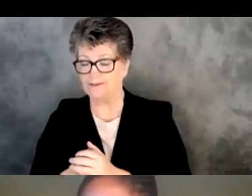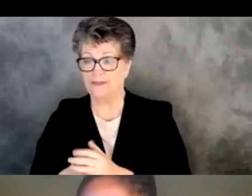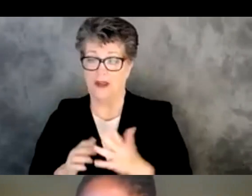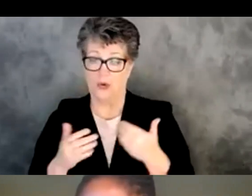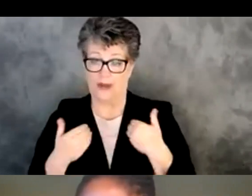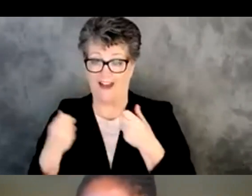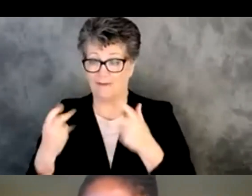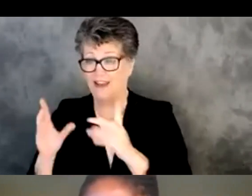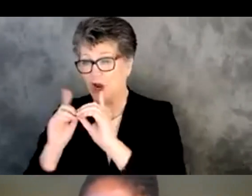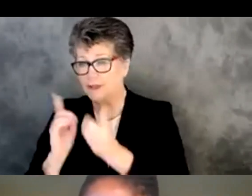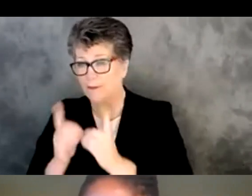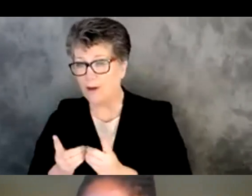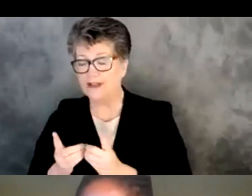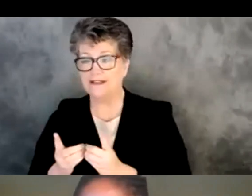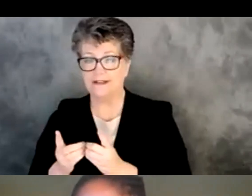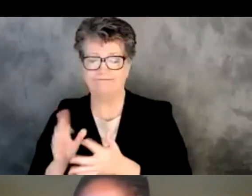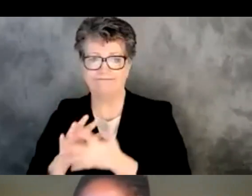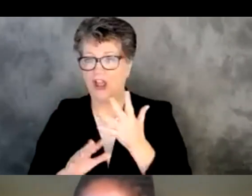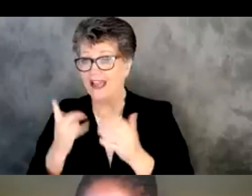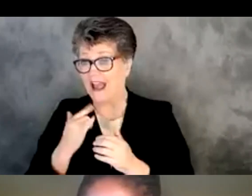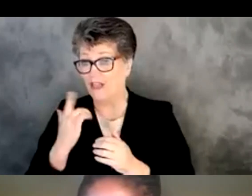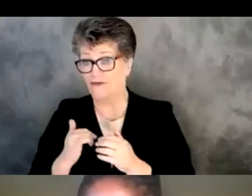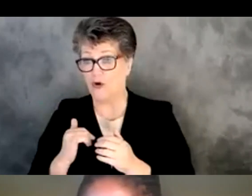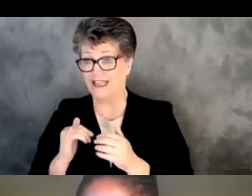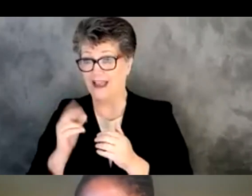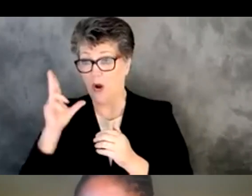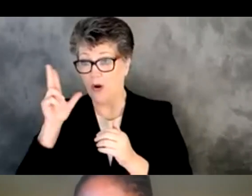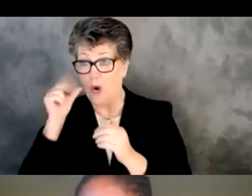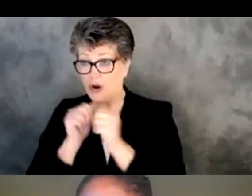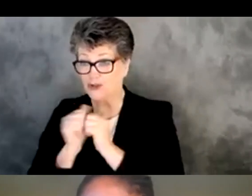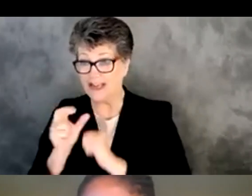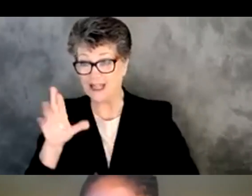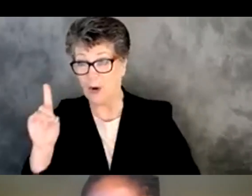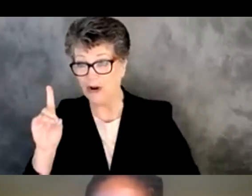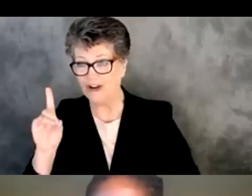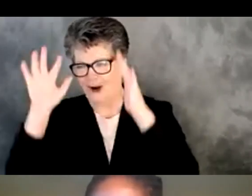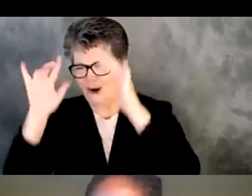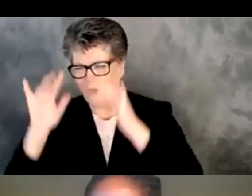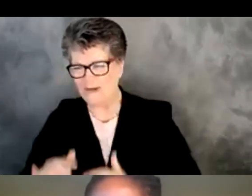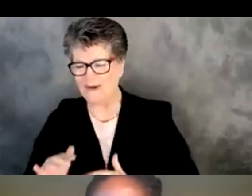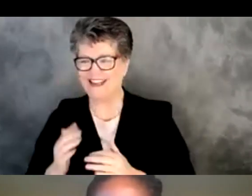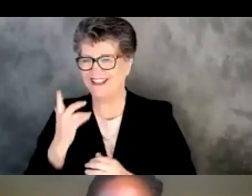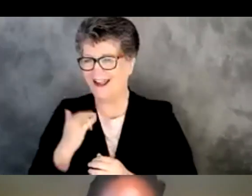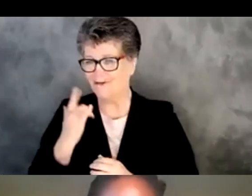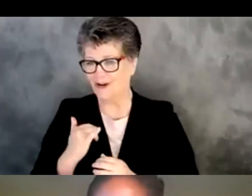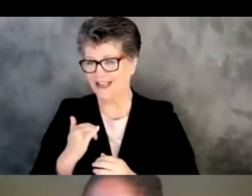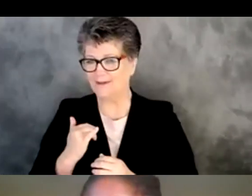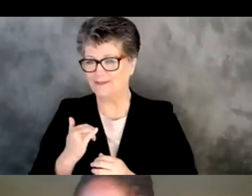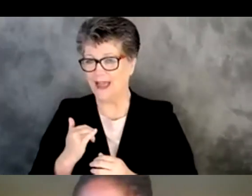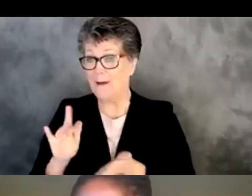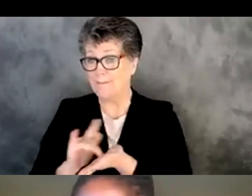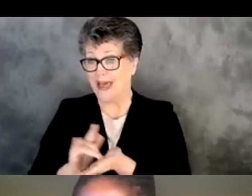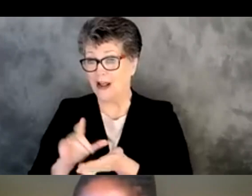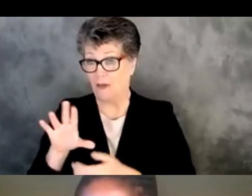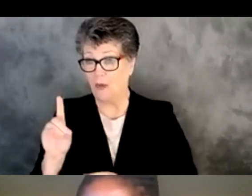a lot of our departments that range everything from the California Horse Racing Board all the way down to the California Medical